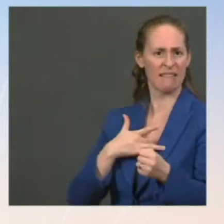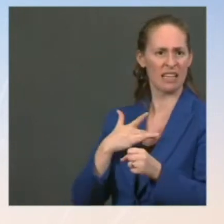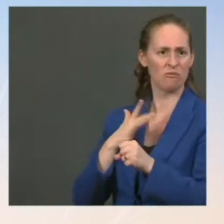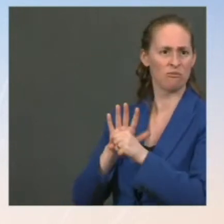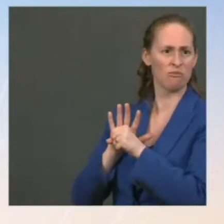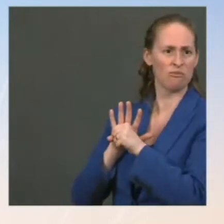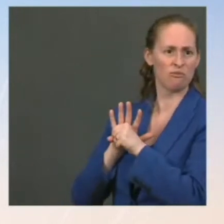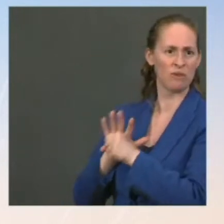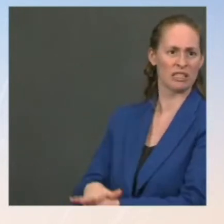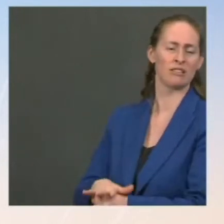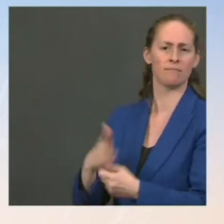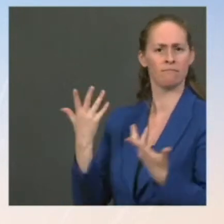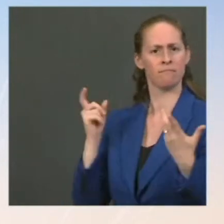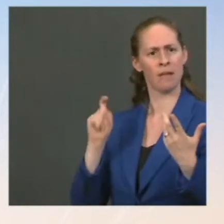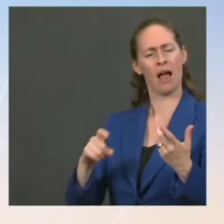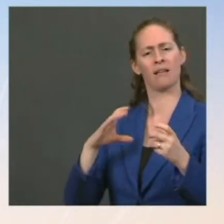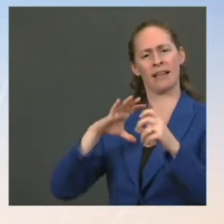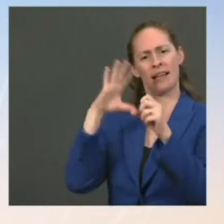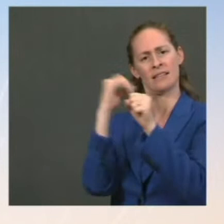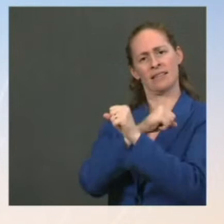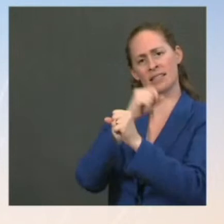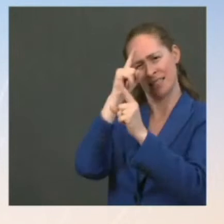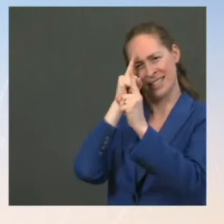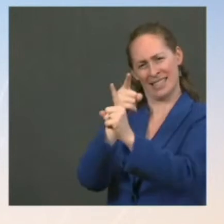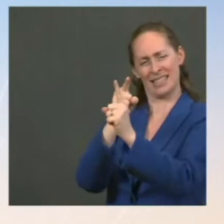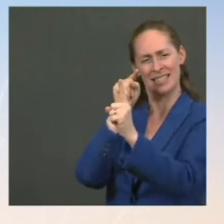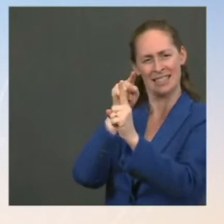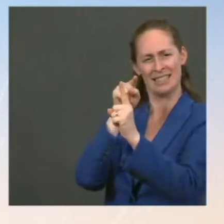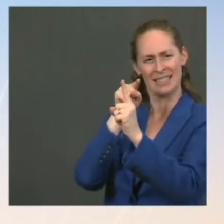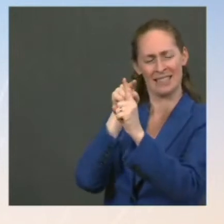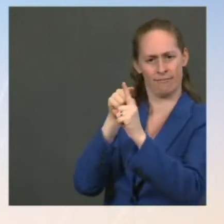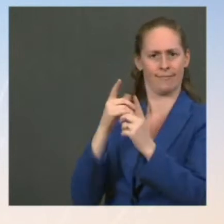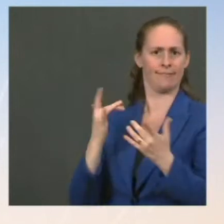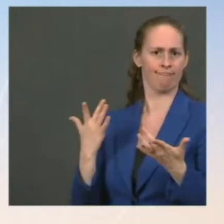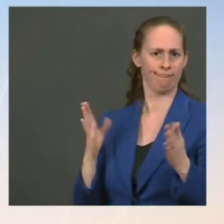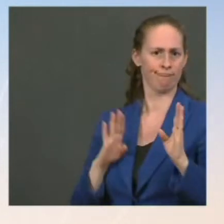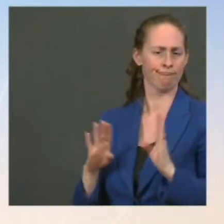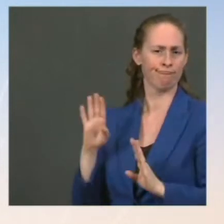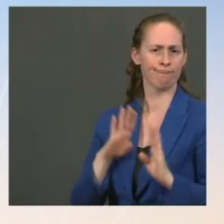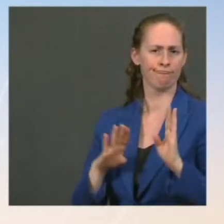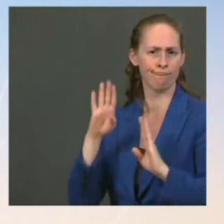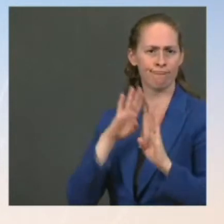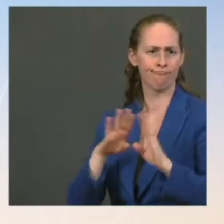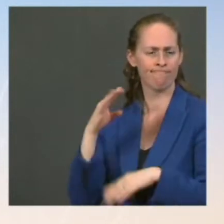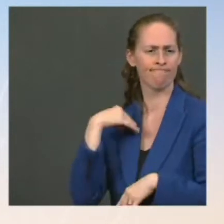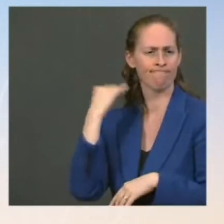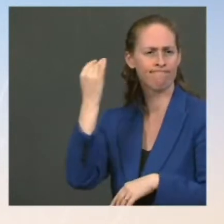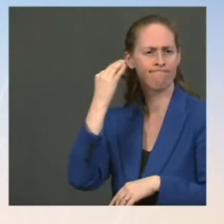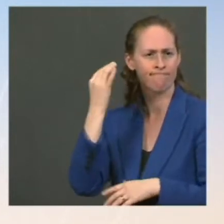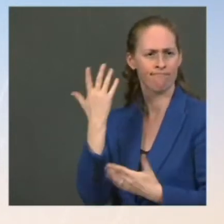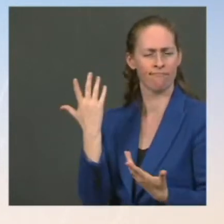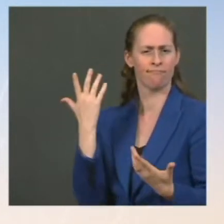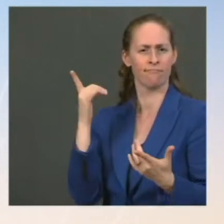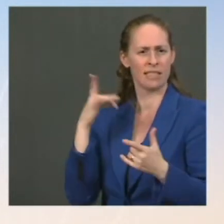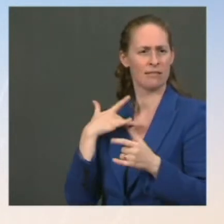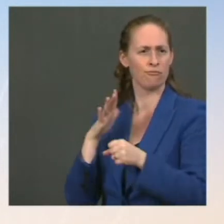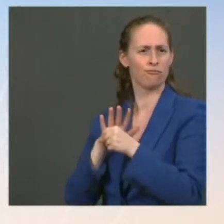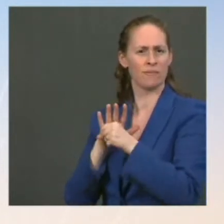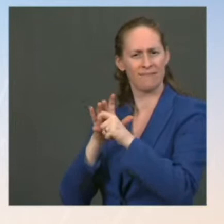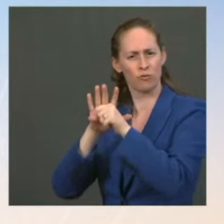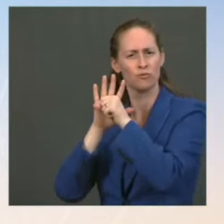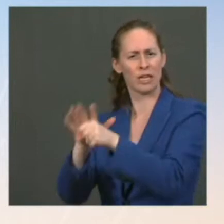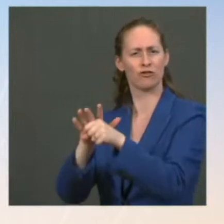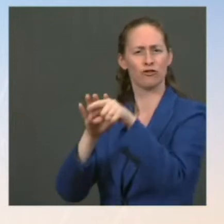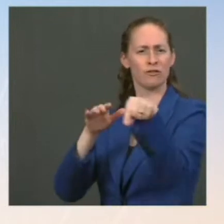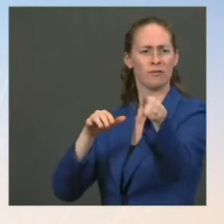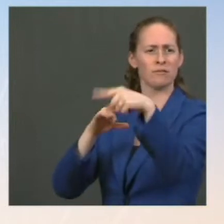Can you explain more about what he meant there, and also what pressure is he feeling as Democrats face this sort of intense legislative